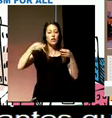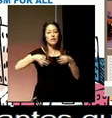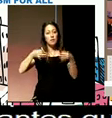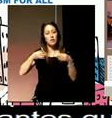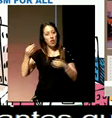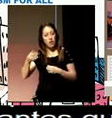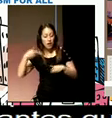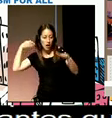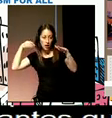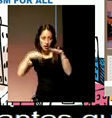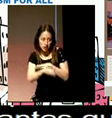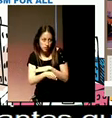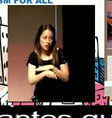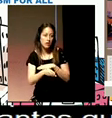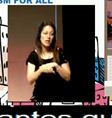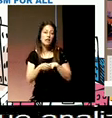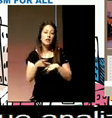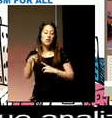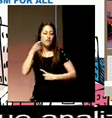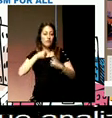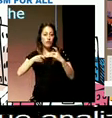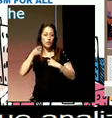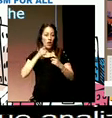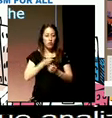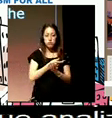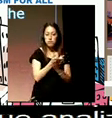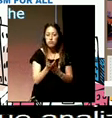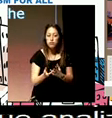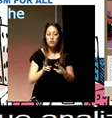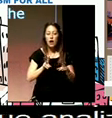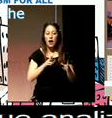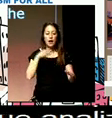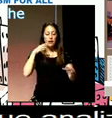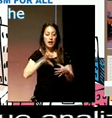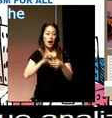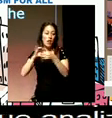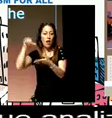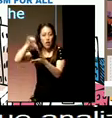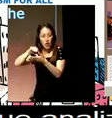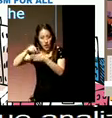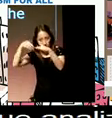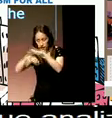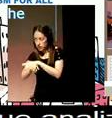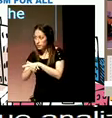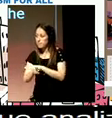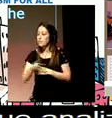The content of the websites must be accessible, it must be diversified.